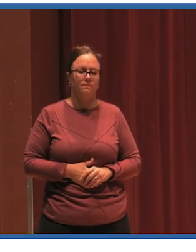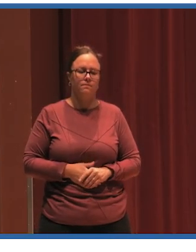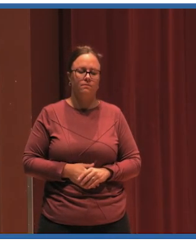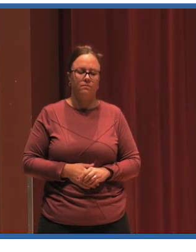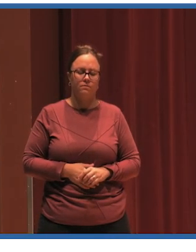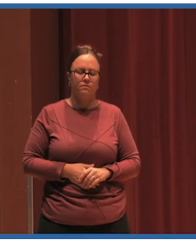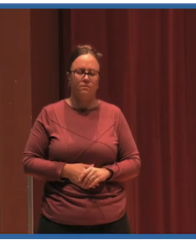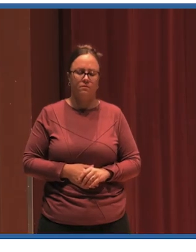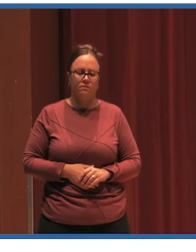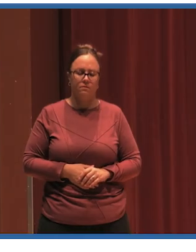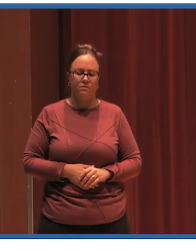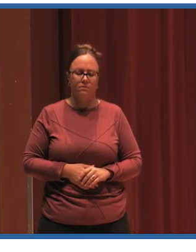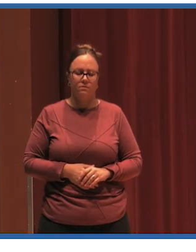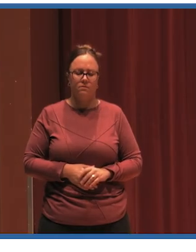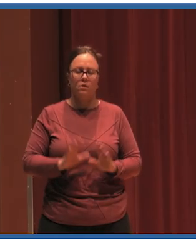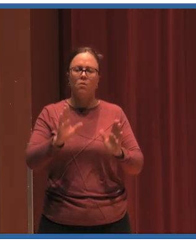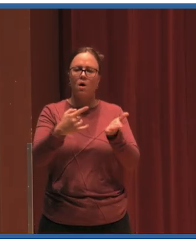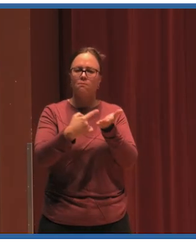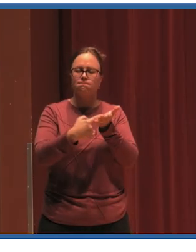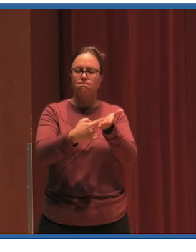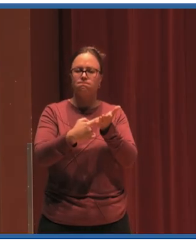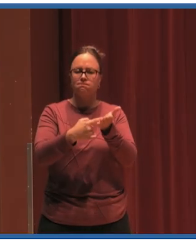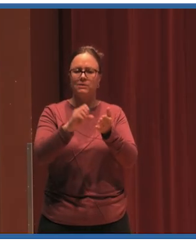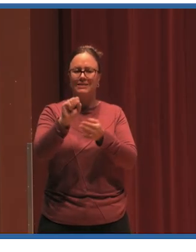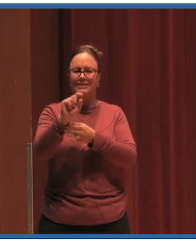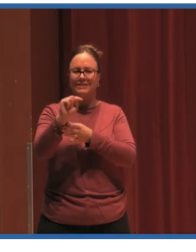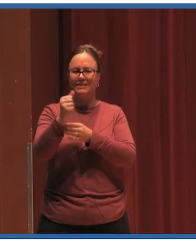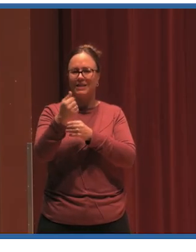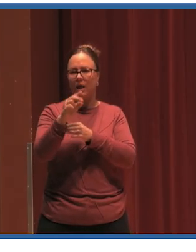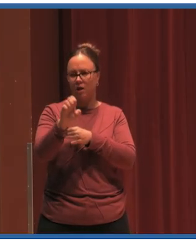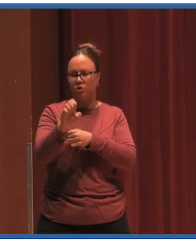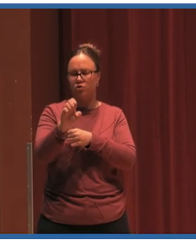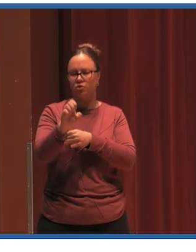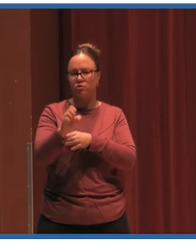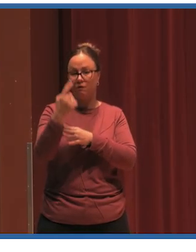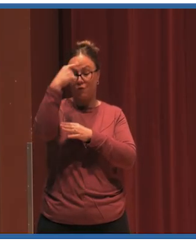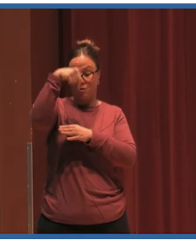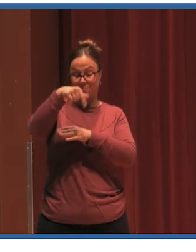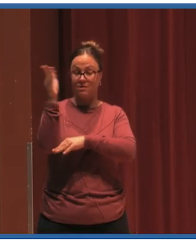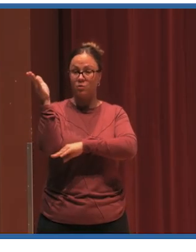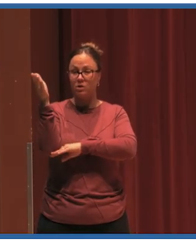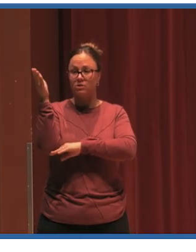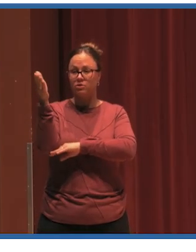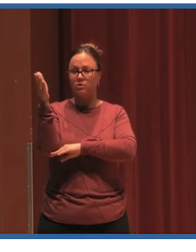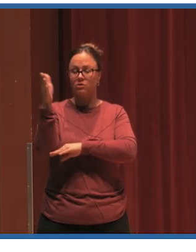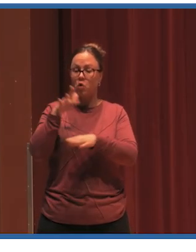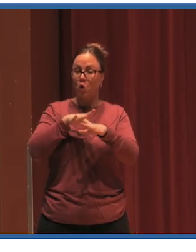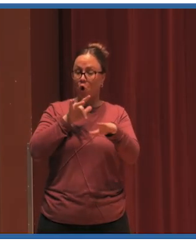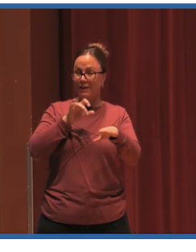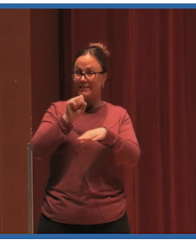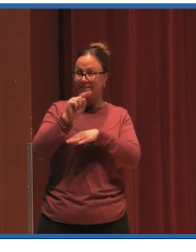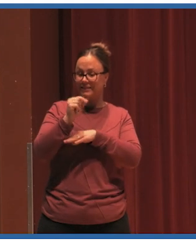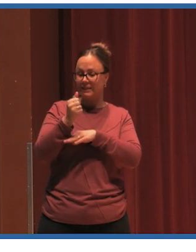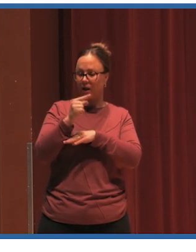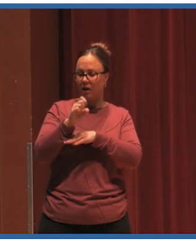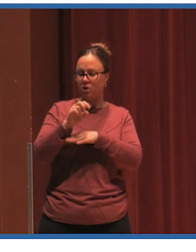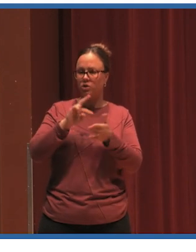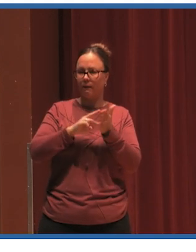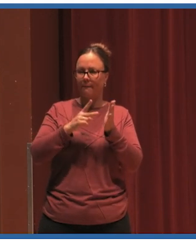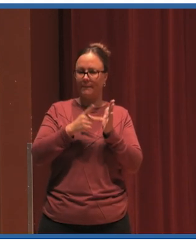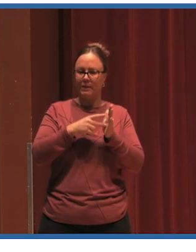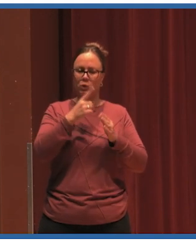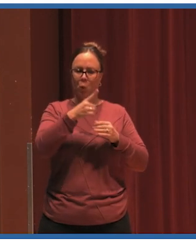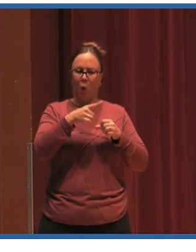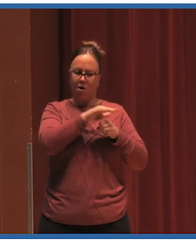We'll be talking about stage, and for the purposes of this presentation, when we say early stage, that means a localized